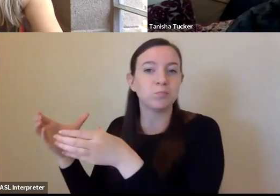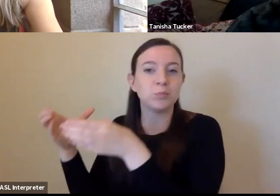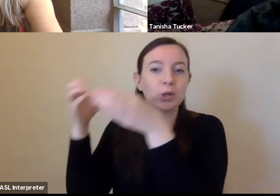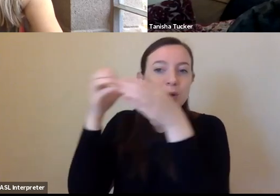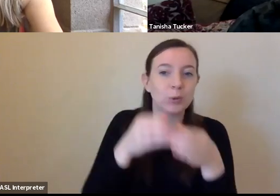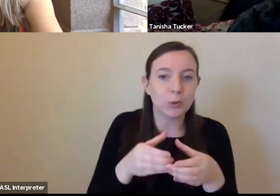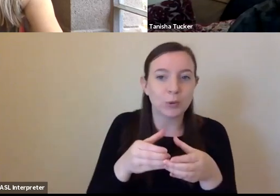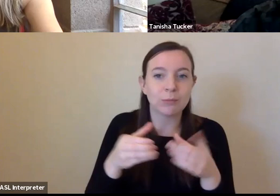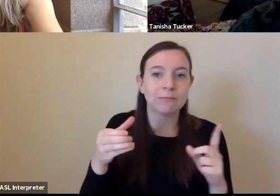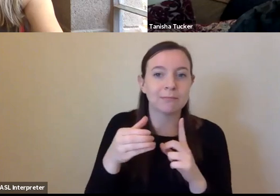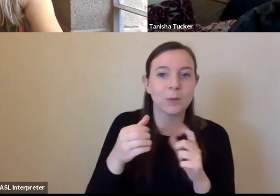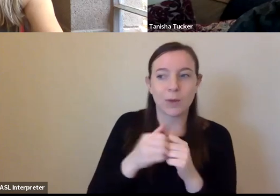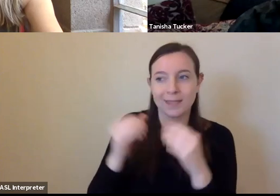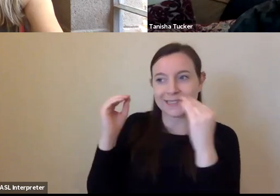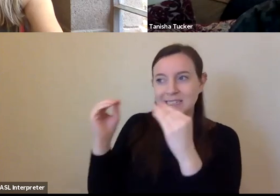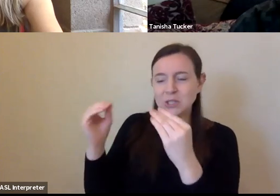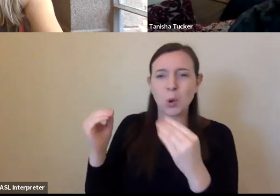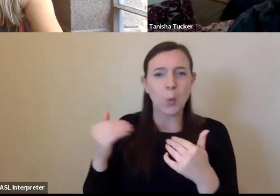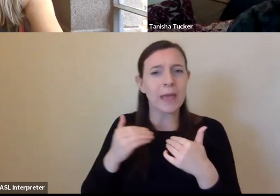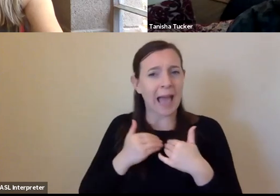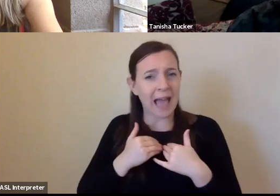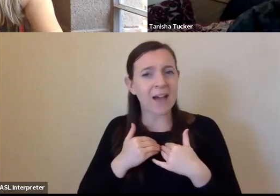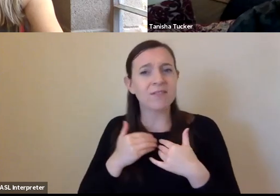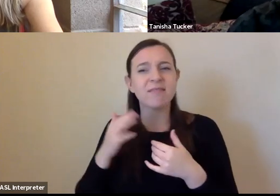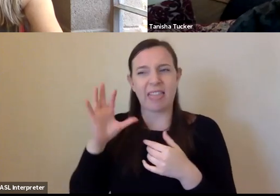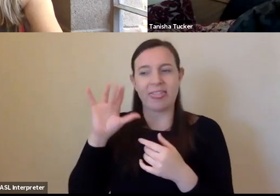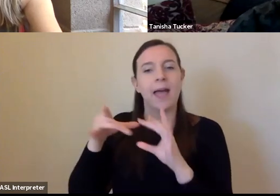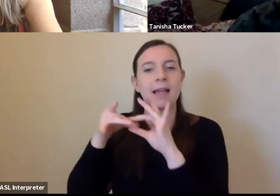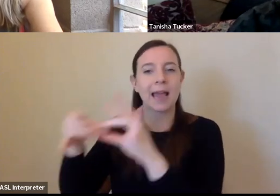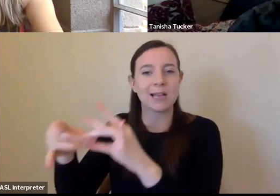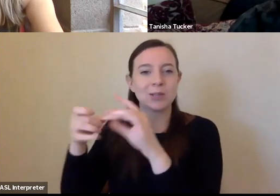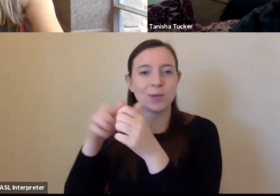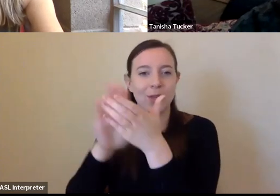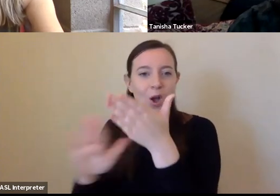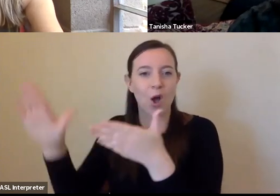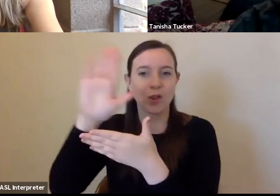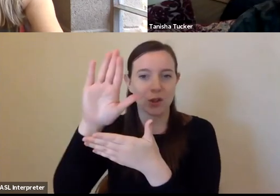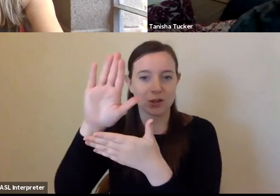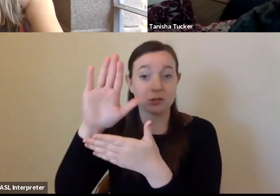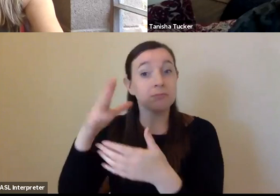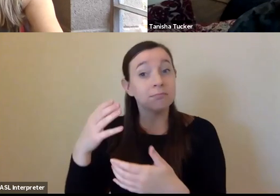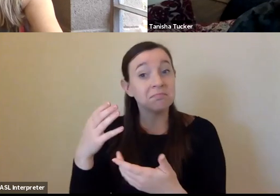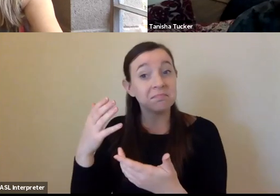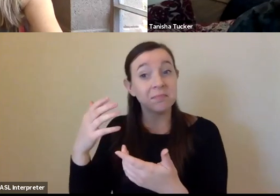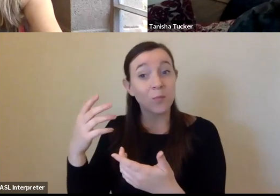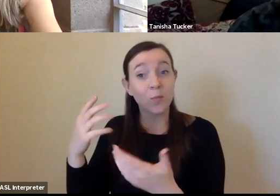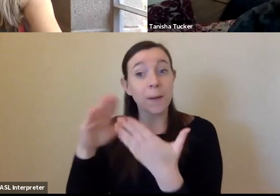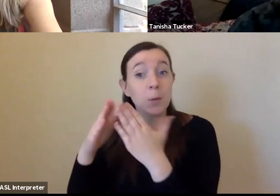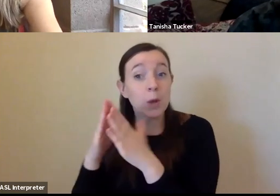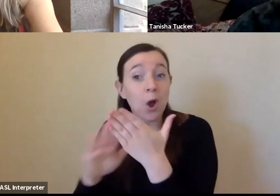So yeah, we do have that connection also with the college, and even with U of A.